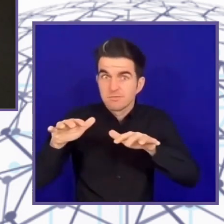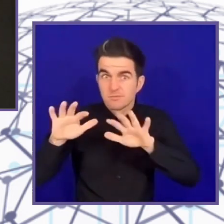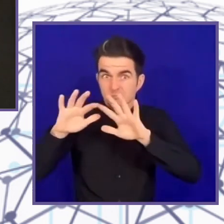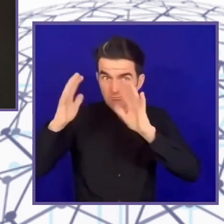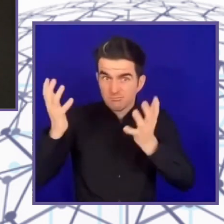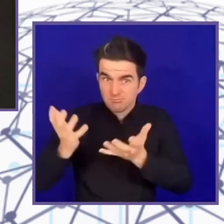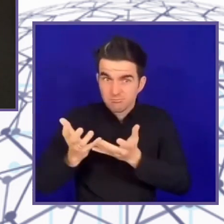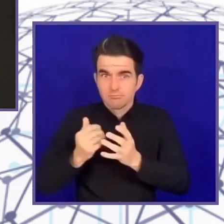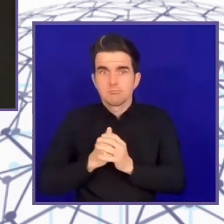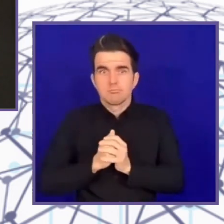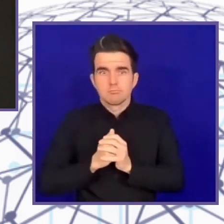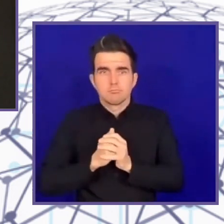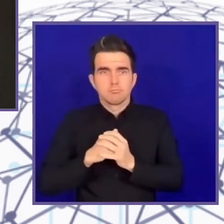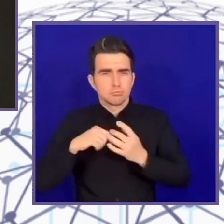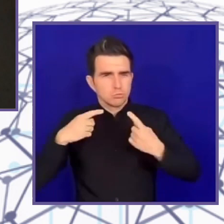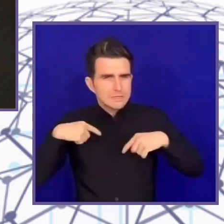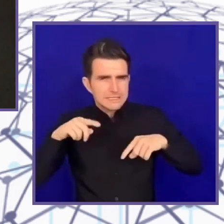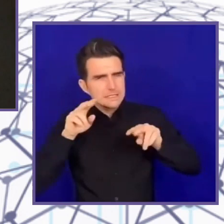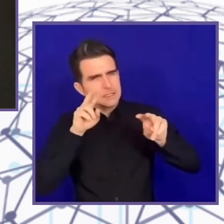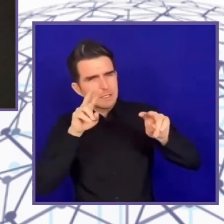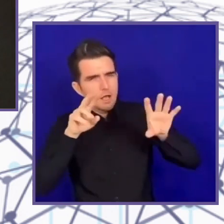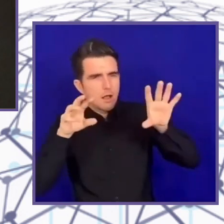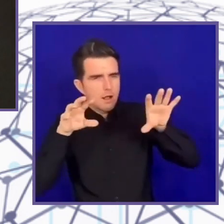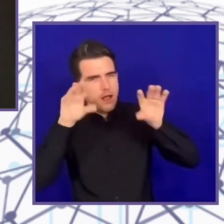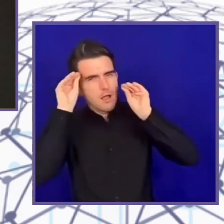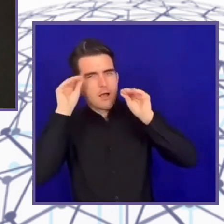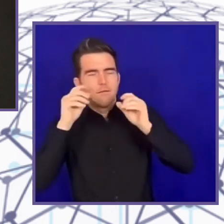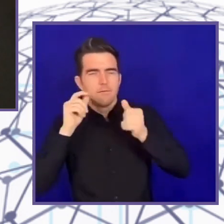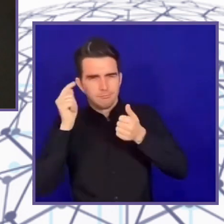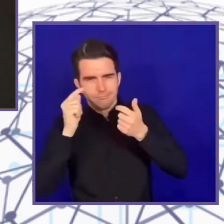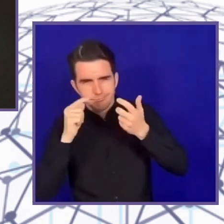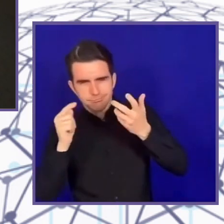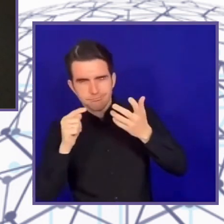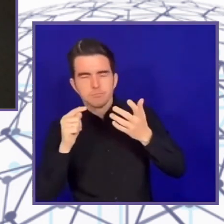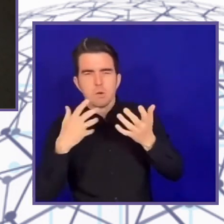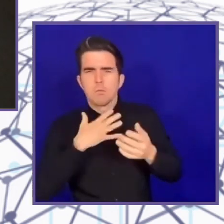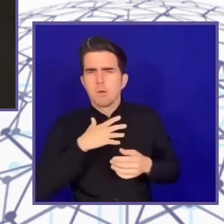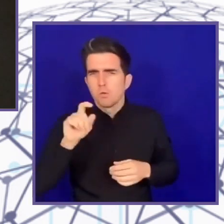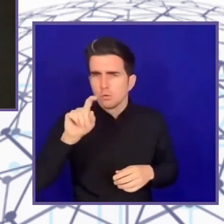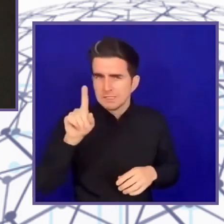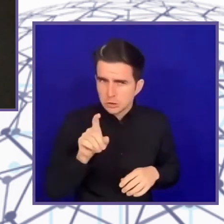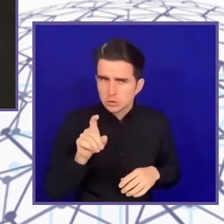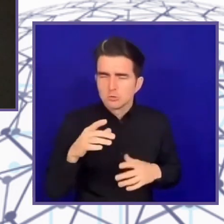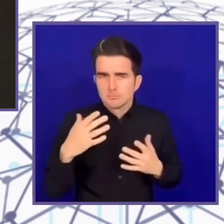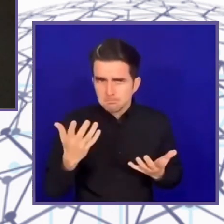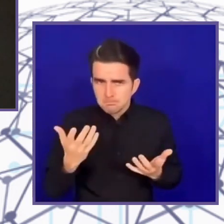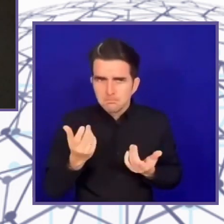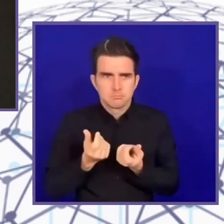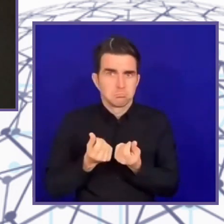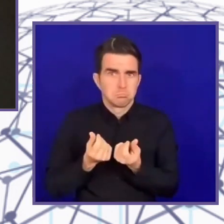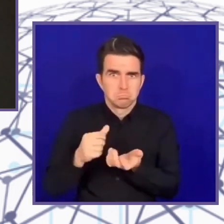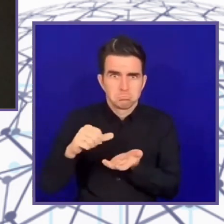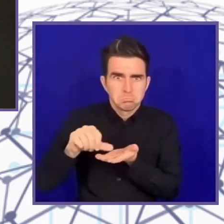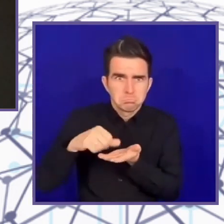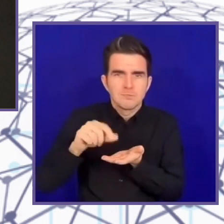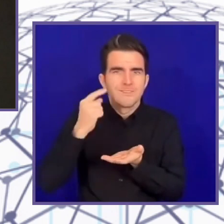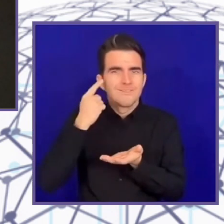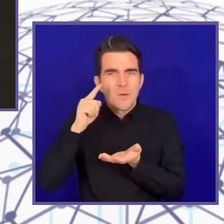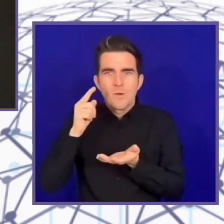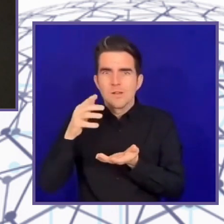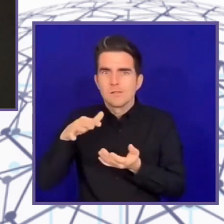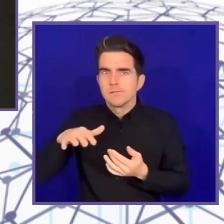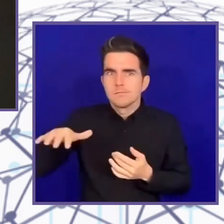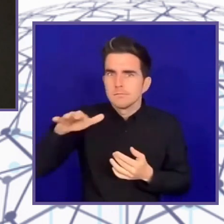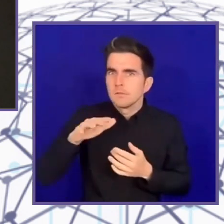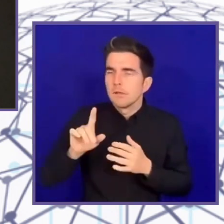say this. I've worked in different contexts, Ethiopia, Somalia, Iraq, and Nigeria. And the need keeps on